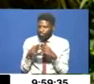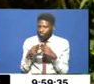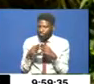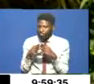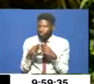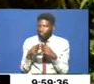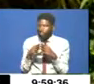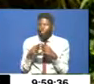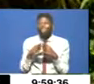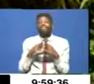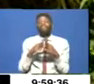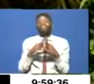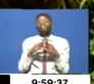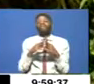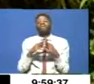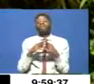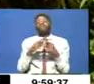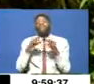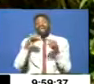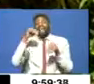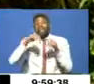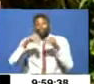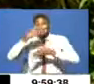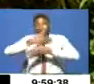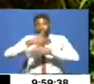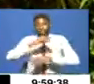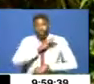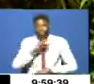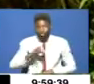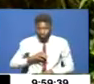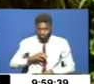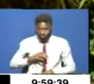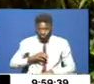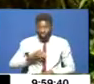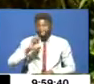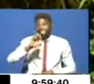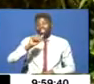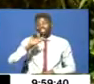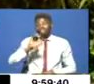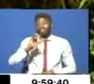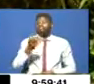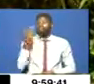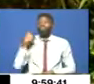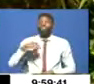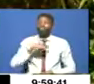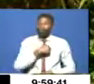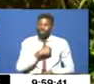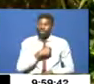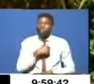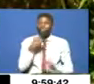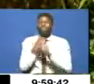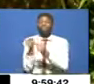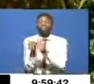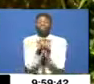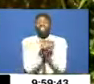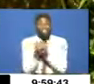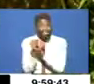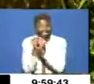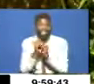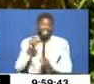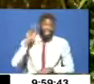Electoral Boundary Commission. And we had worked together in Kisii. I'd been in Kisii and I'd met him. So